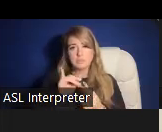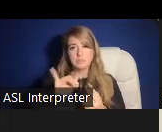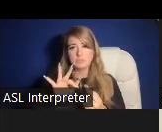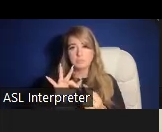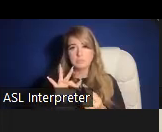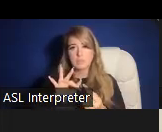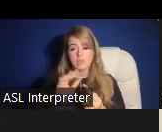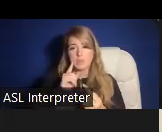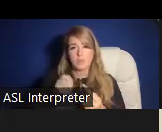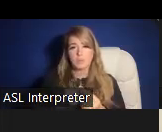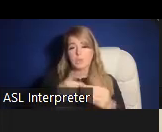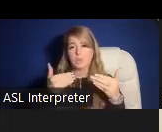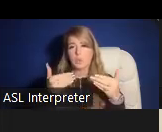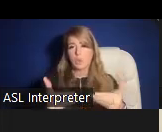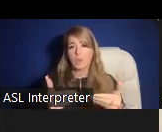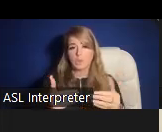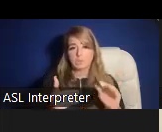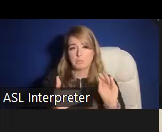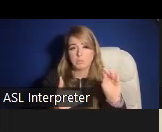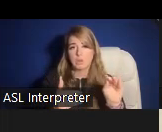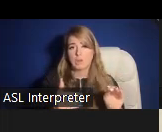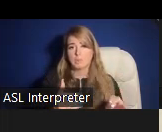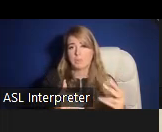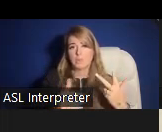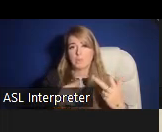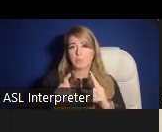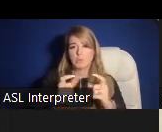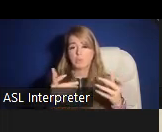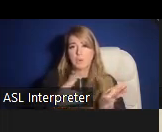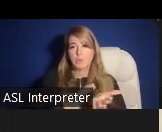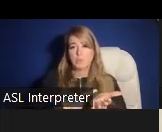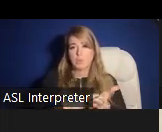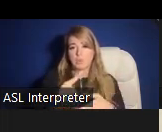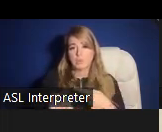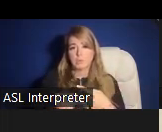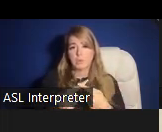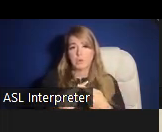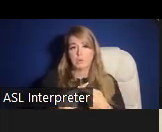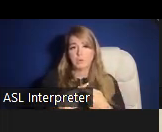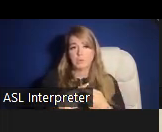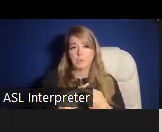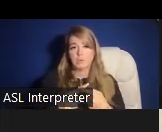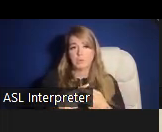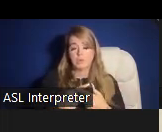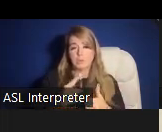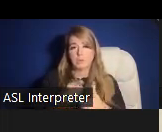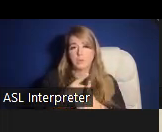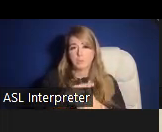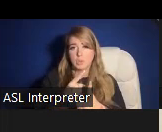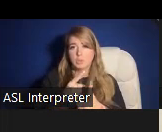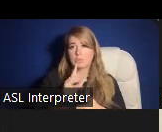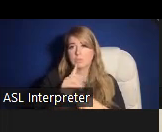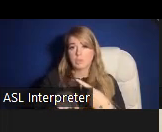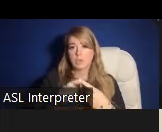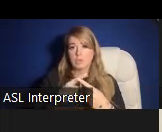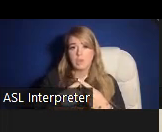I think we could go ahead and probably put up all three bullet points at this point. I think that we've already talked quite a bit about that section 1, which is kind of,